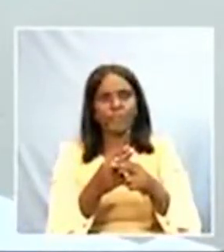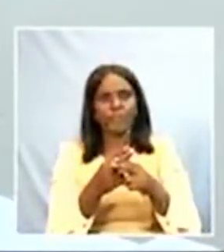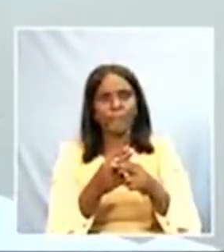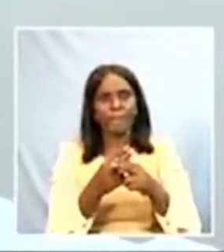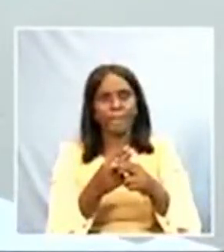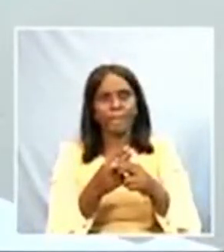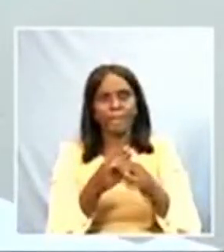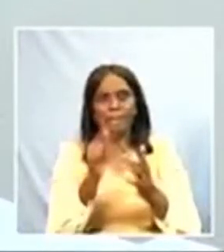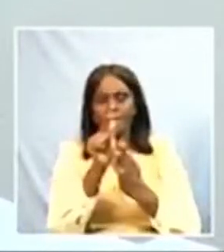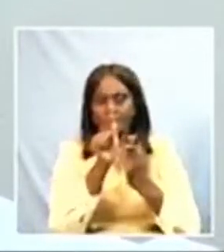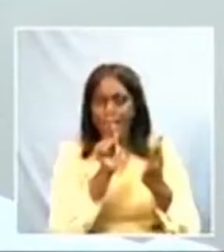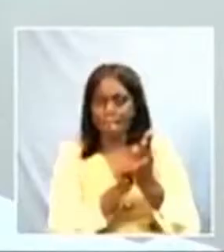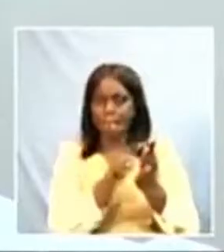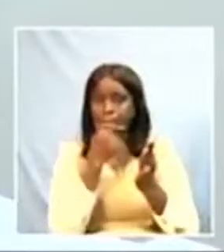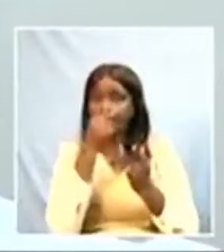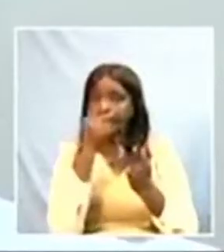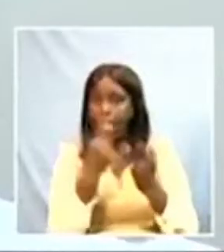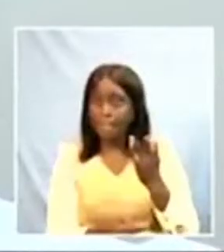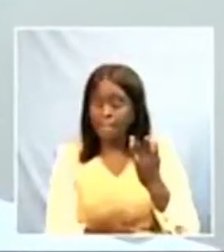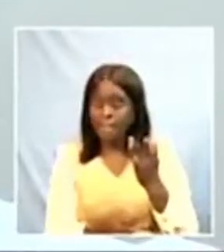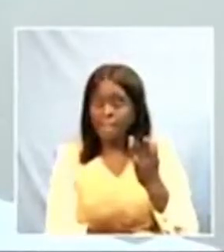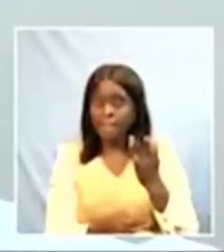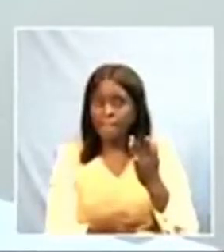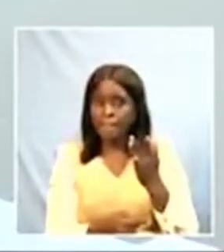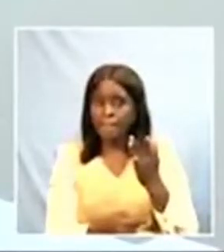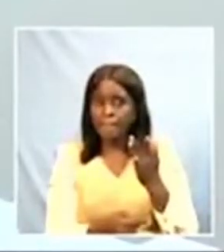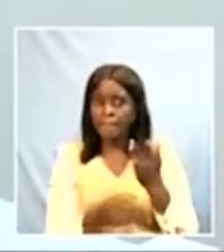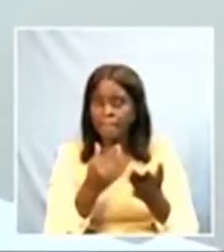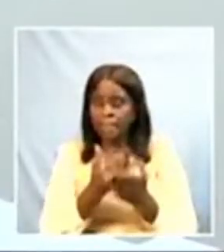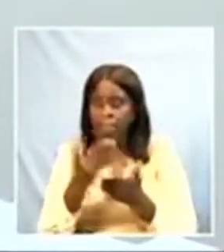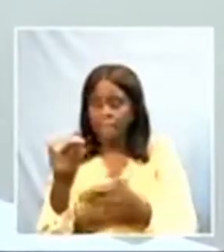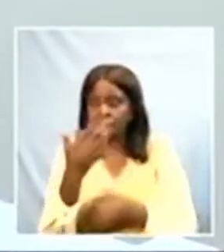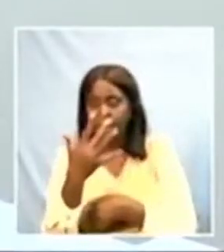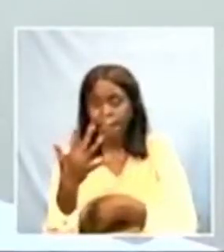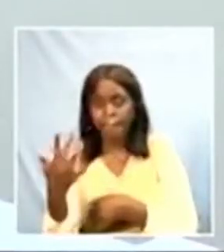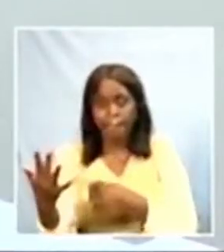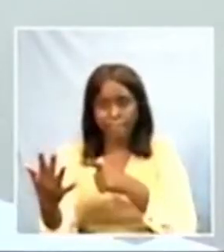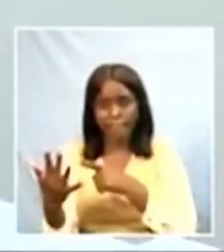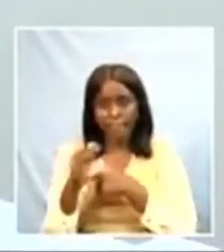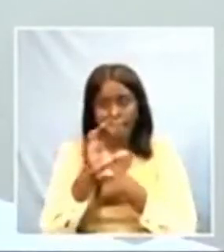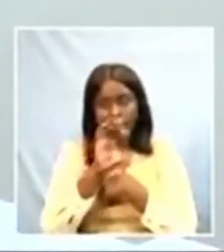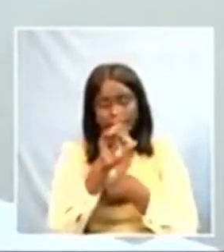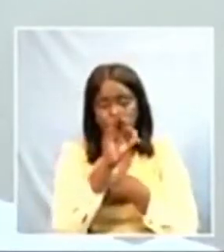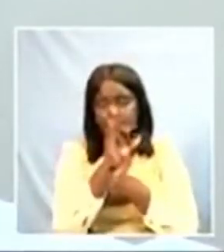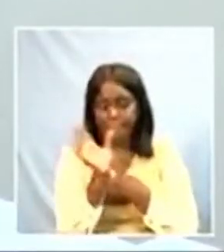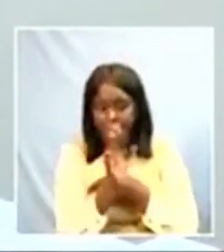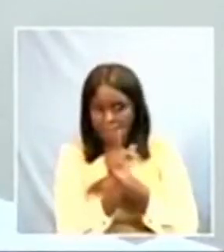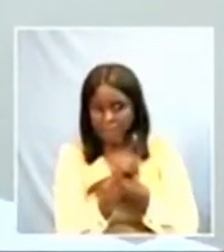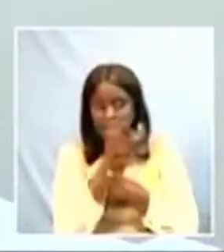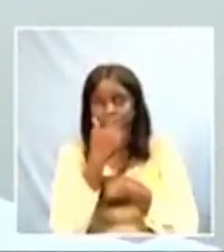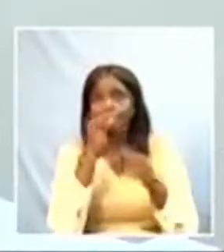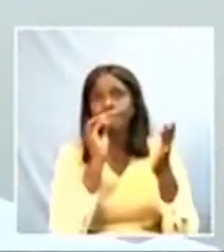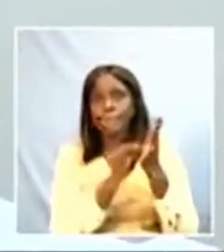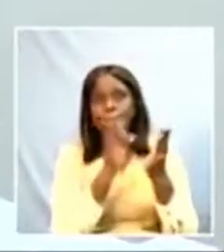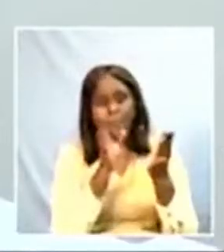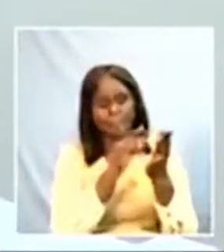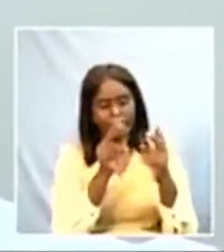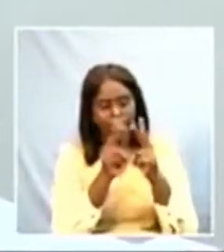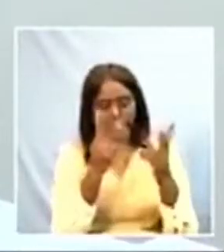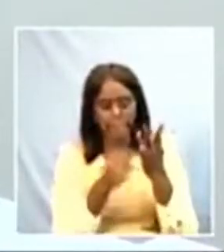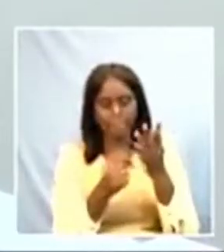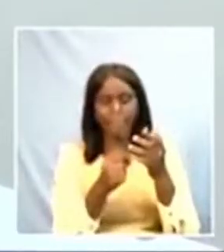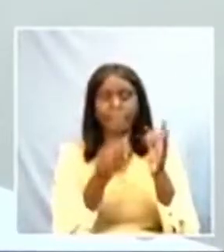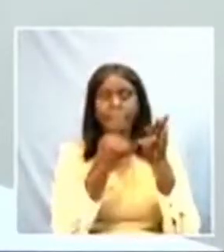The law says that when you buy assets, CDF assets, you should inscribe so that they